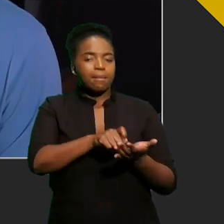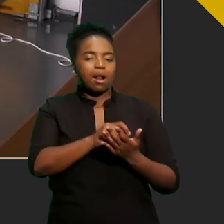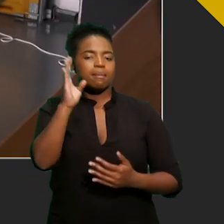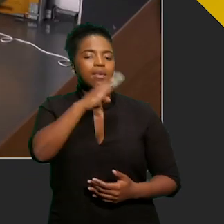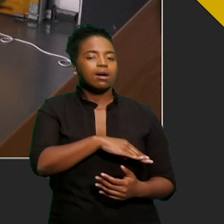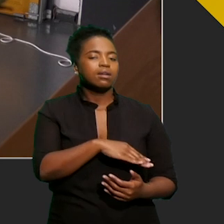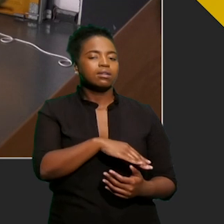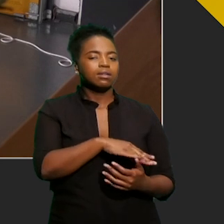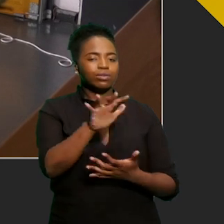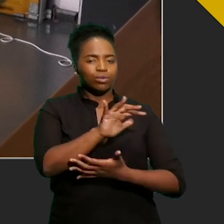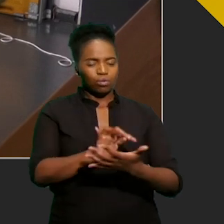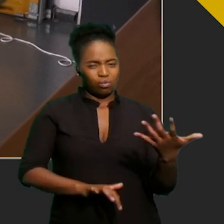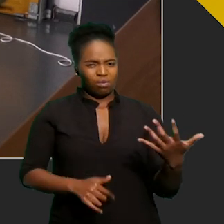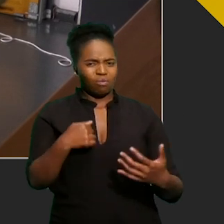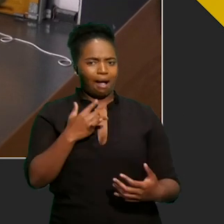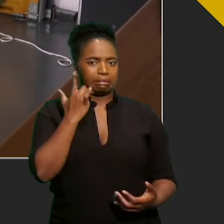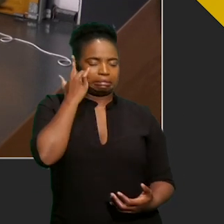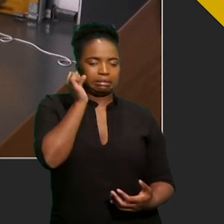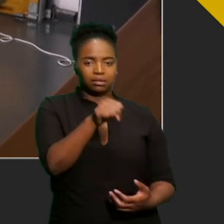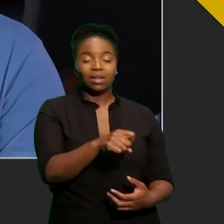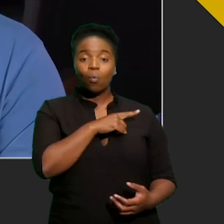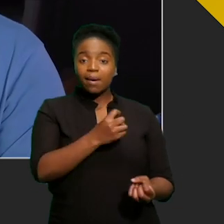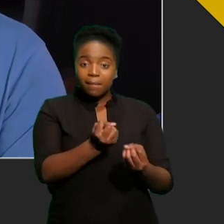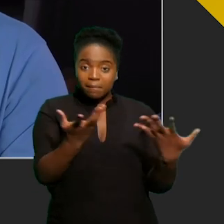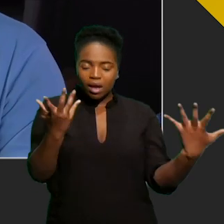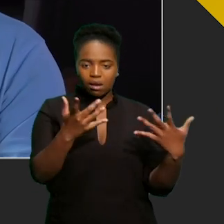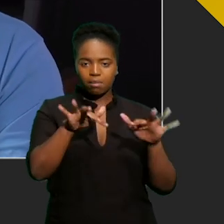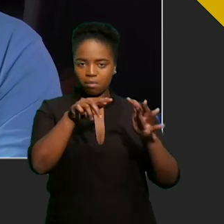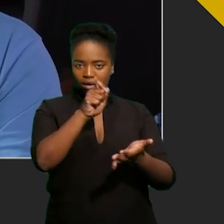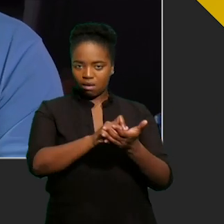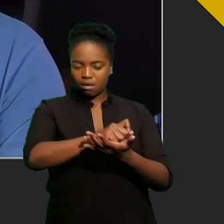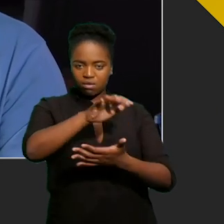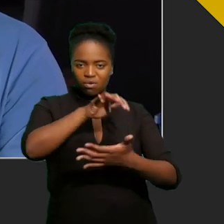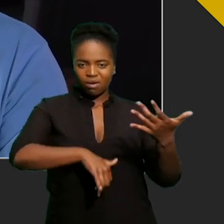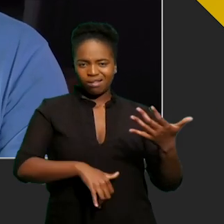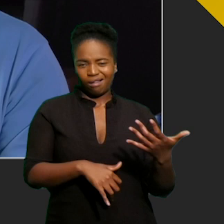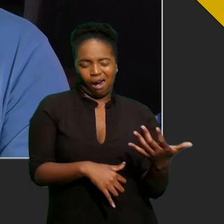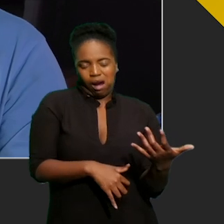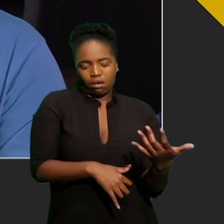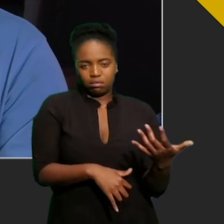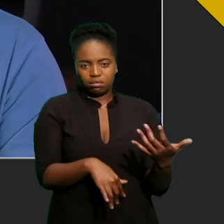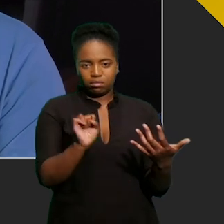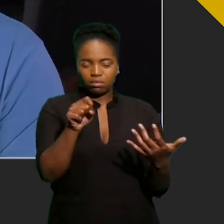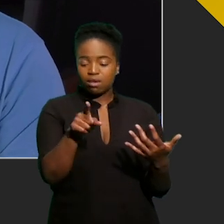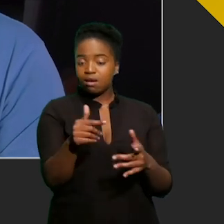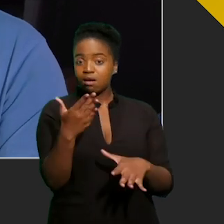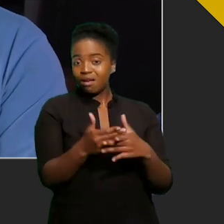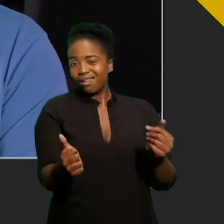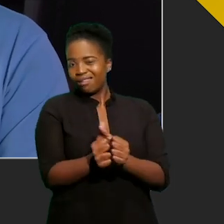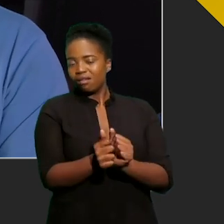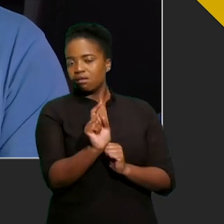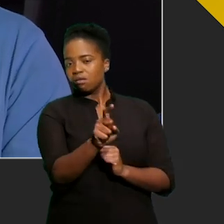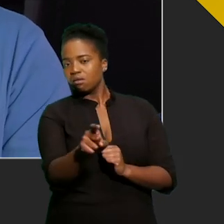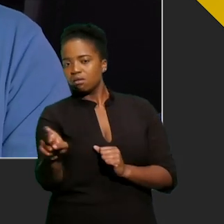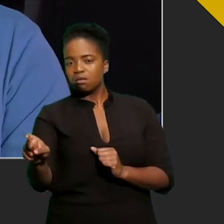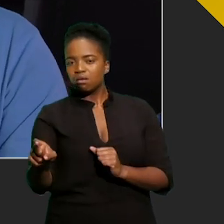been shamed for having done that. There is a tendency as journalists, when there's a ruling against our peer,